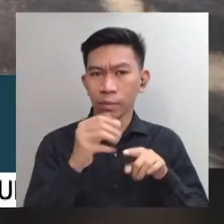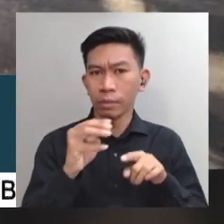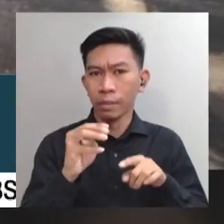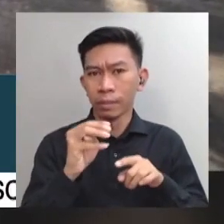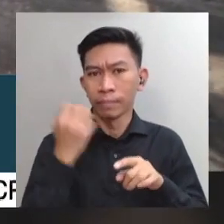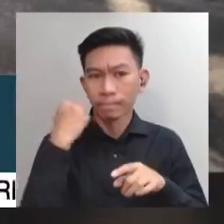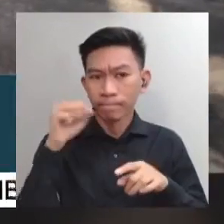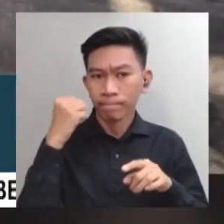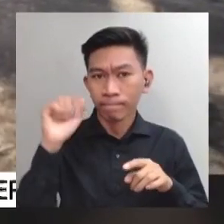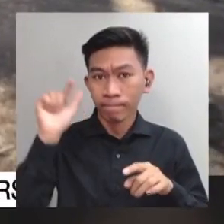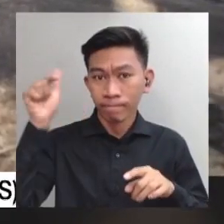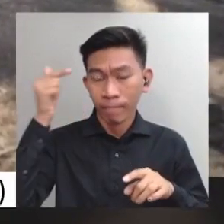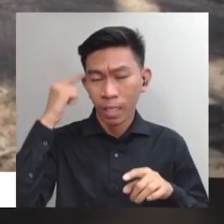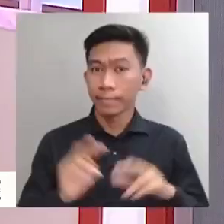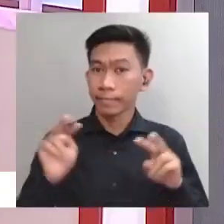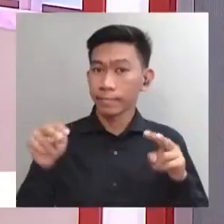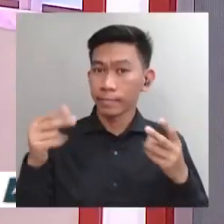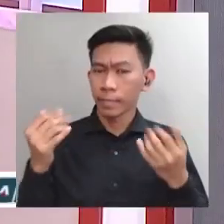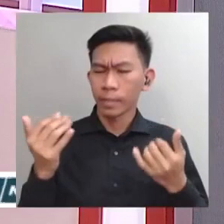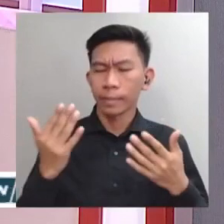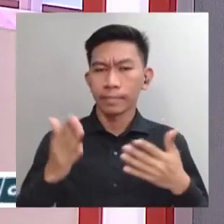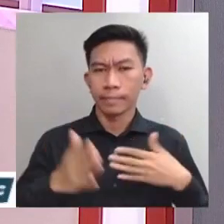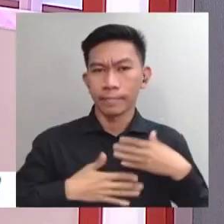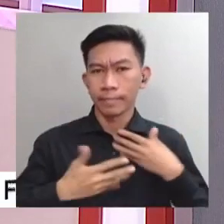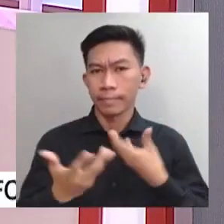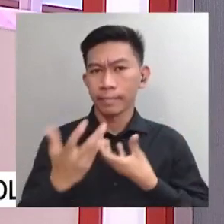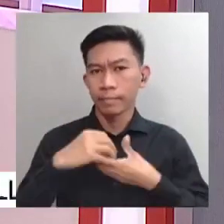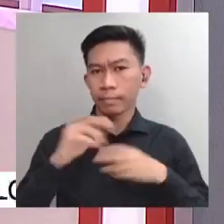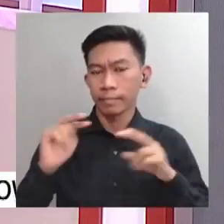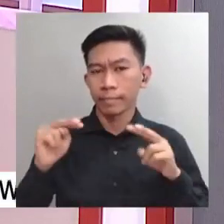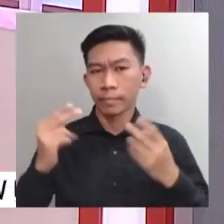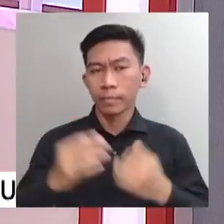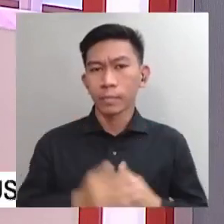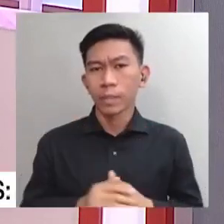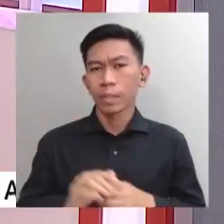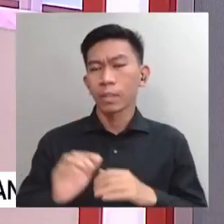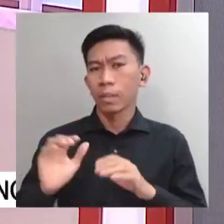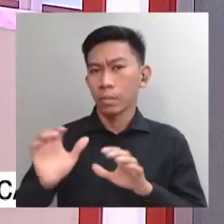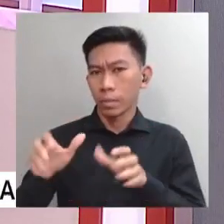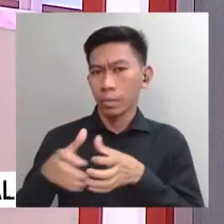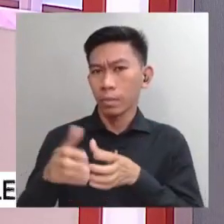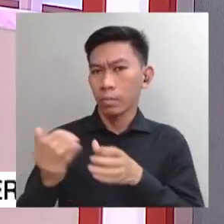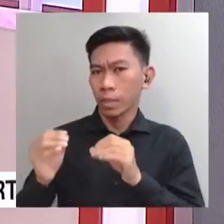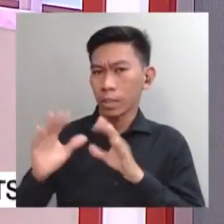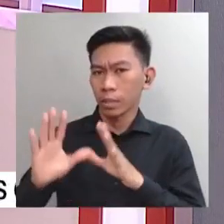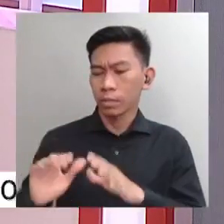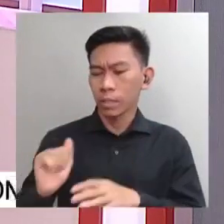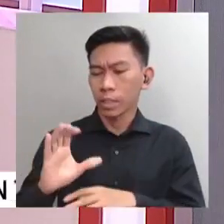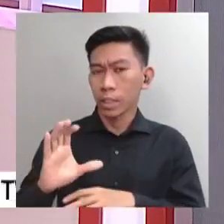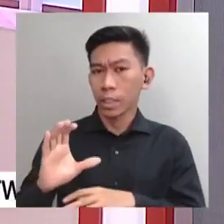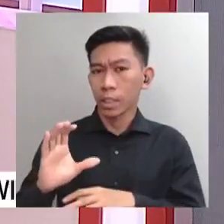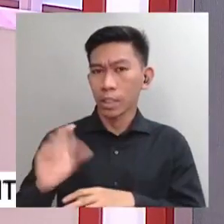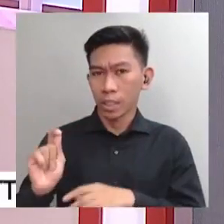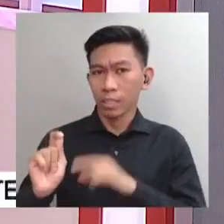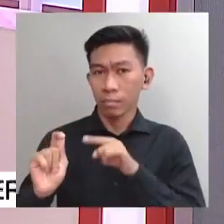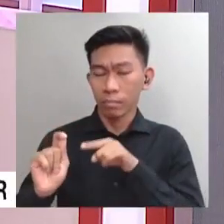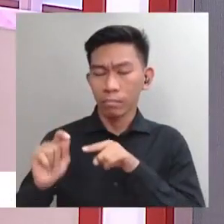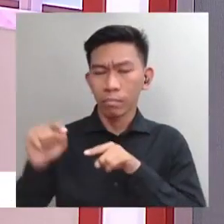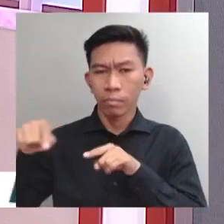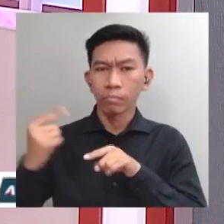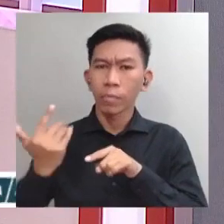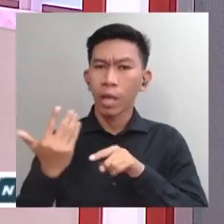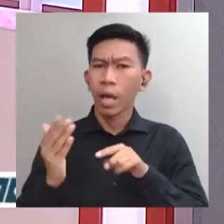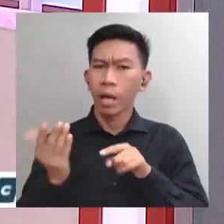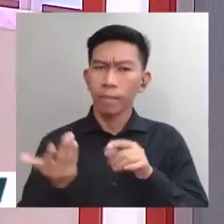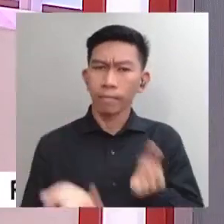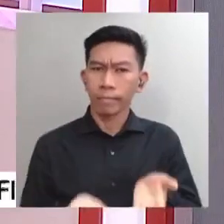of the Abu Sayyaf group. The Alliance of Concerned Teachers set to file another case before the International Labor Organization